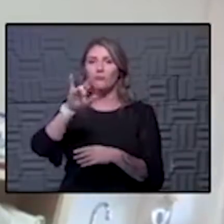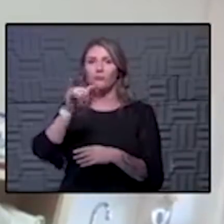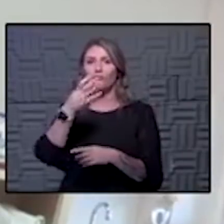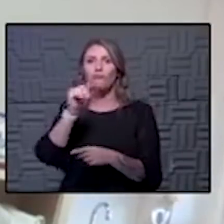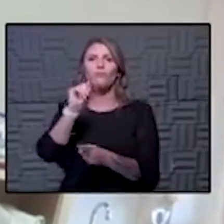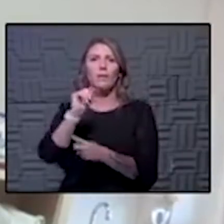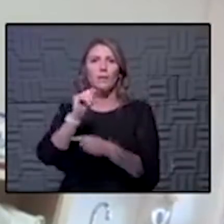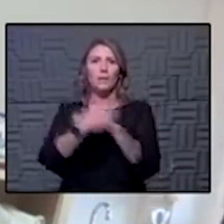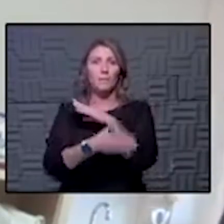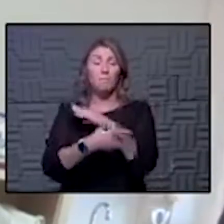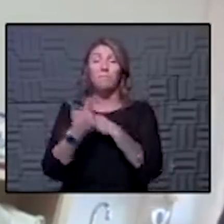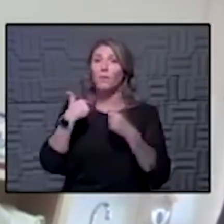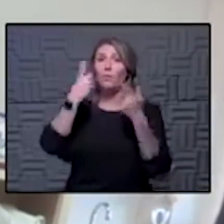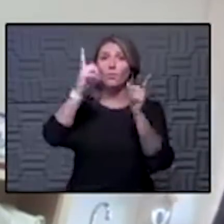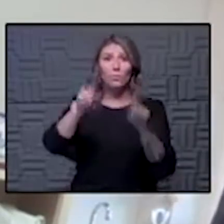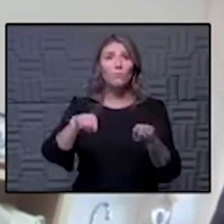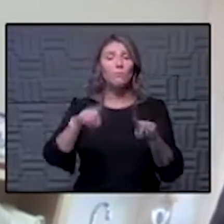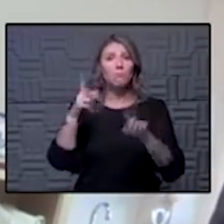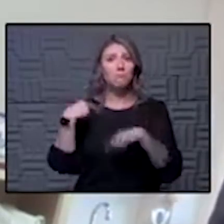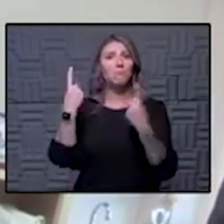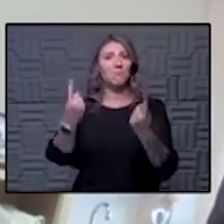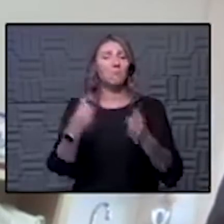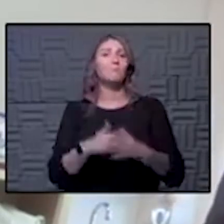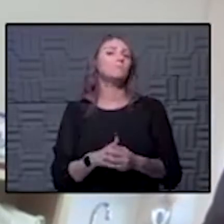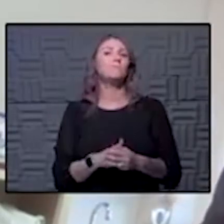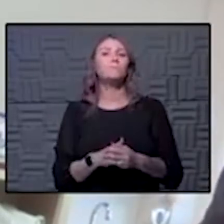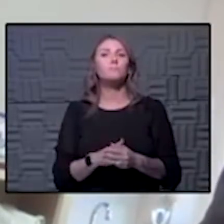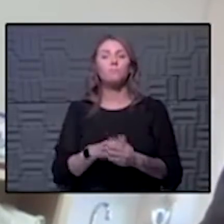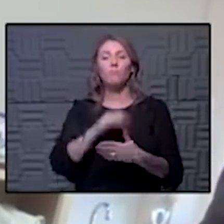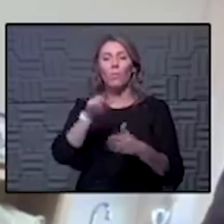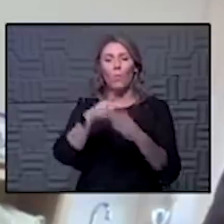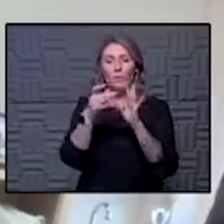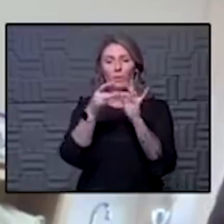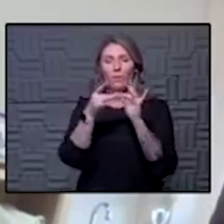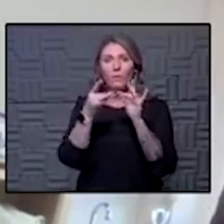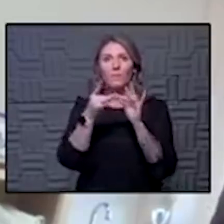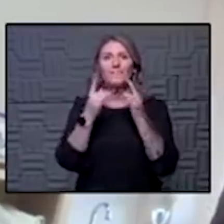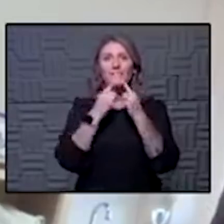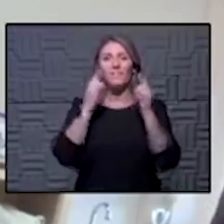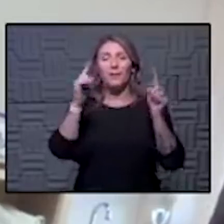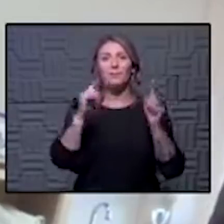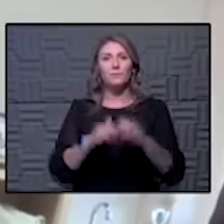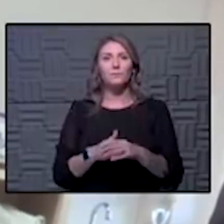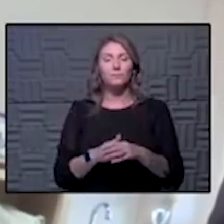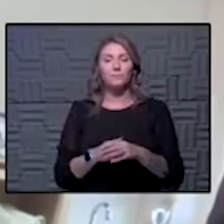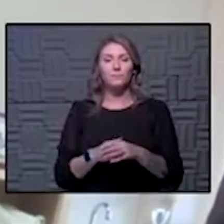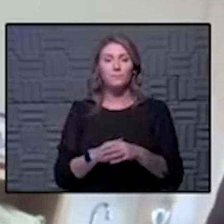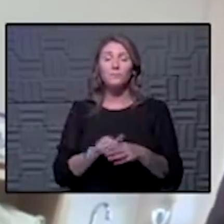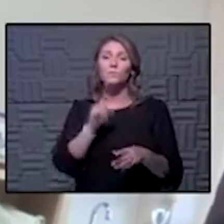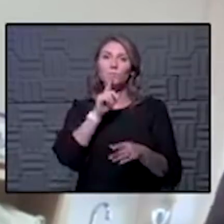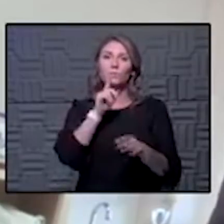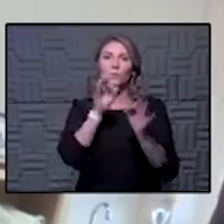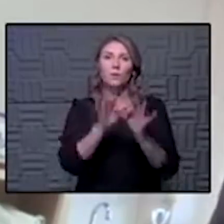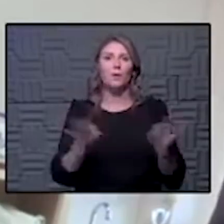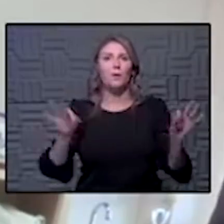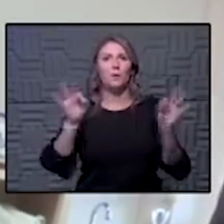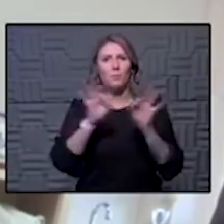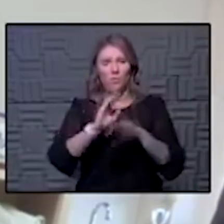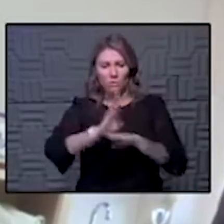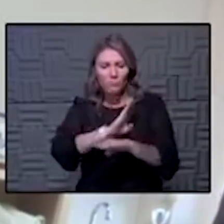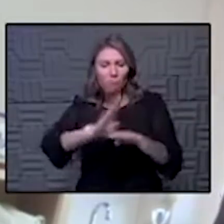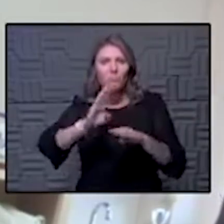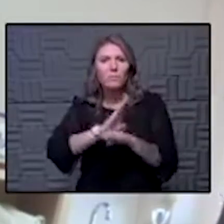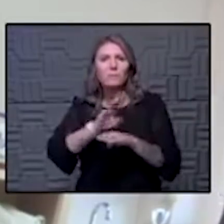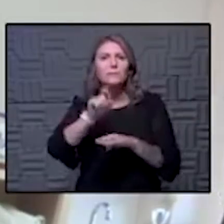I agree with what's been said. All the companies have commented on now's effectiveness. I think it's vitally important that companies also be